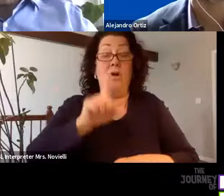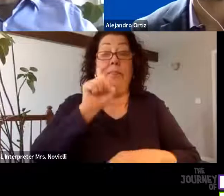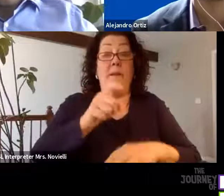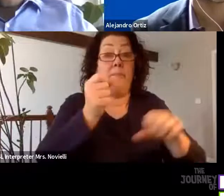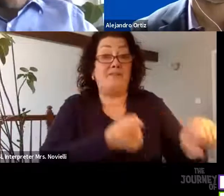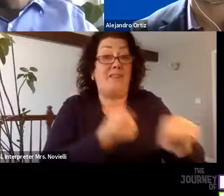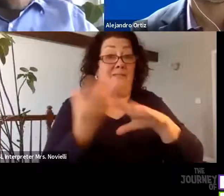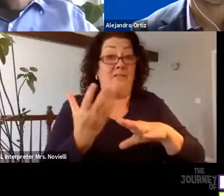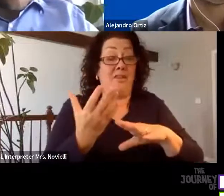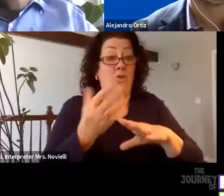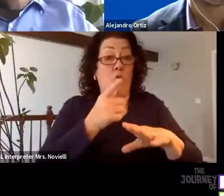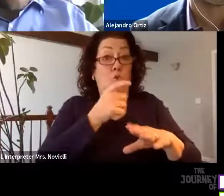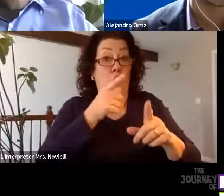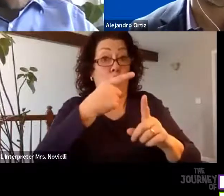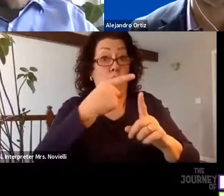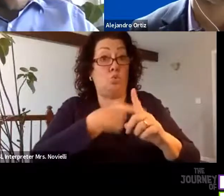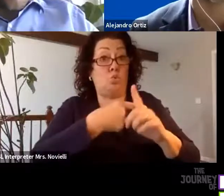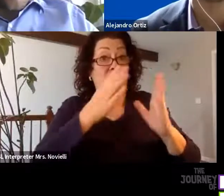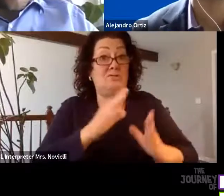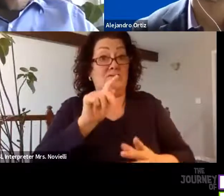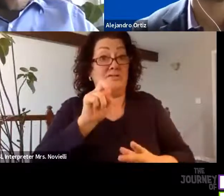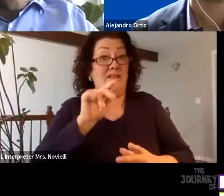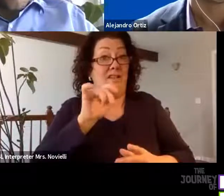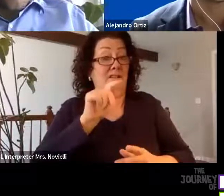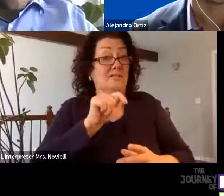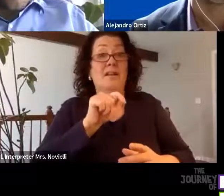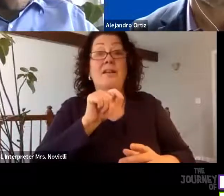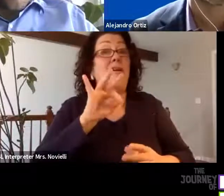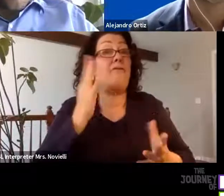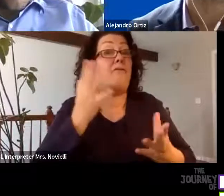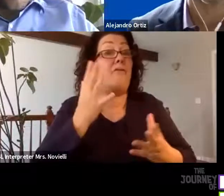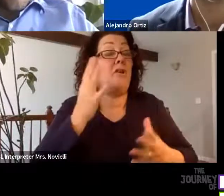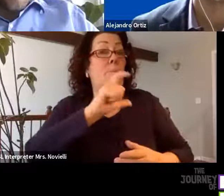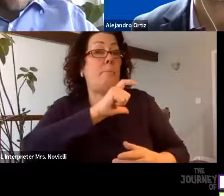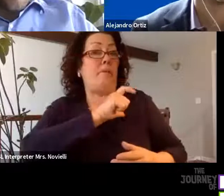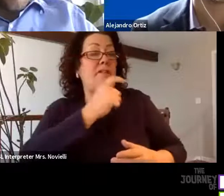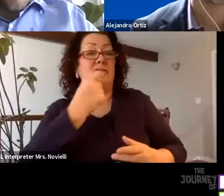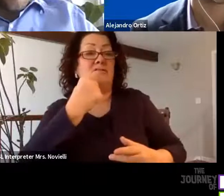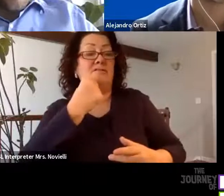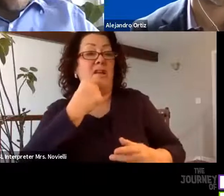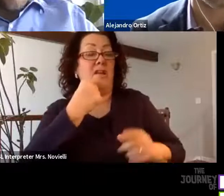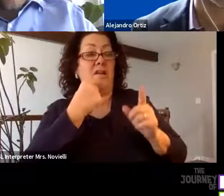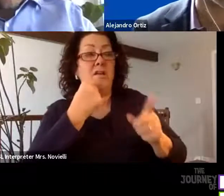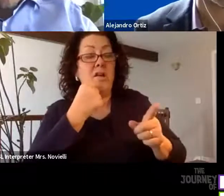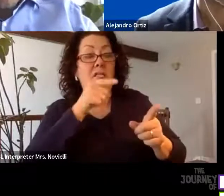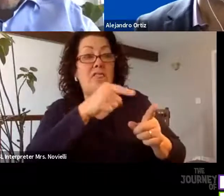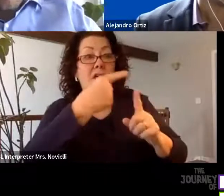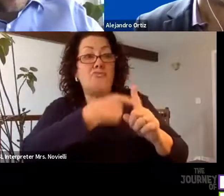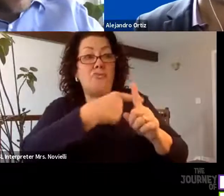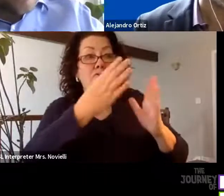existing tenants, if in the police department's eyes, those tenants or guests of those tenants are engaged